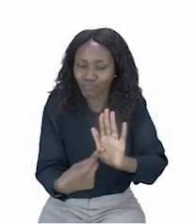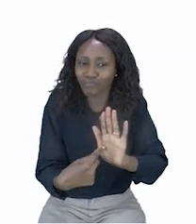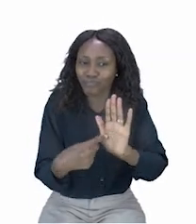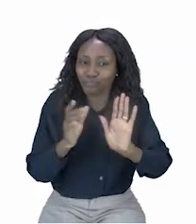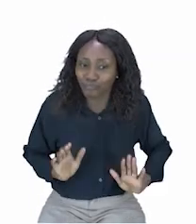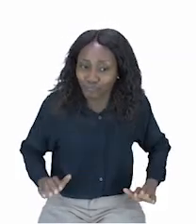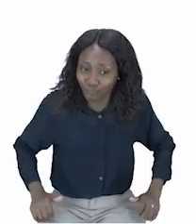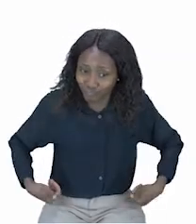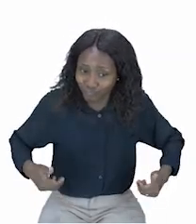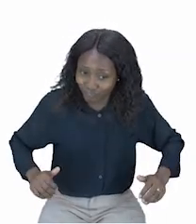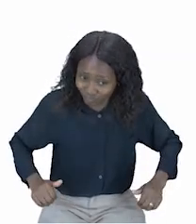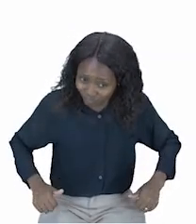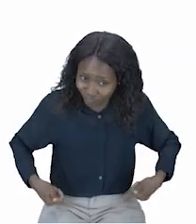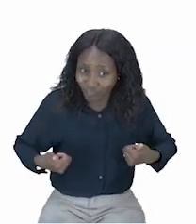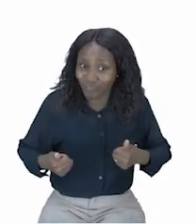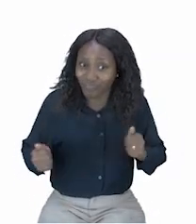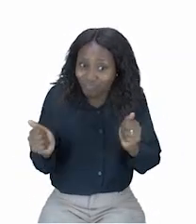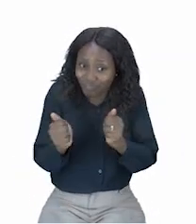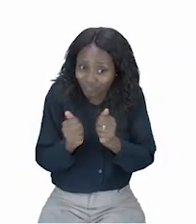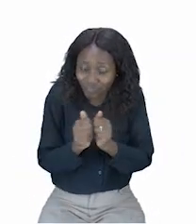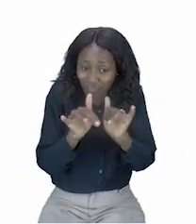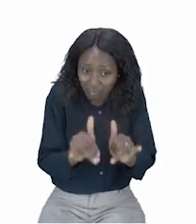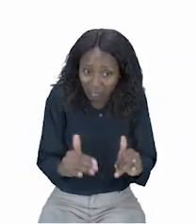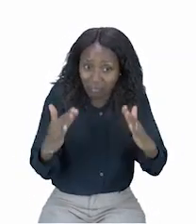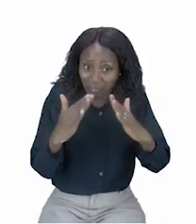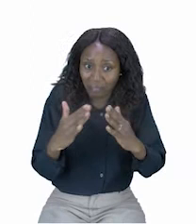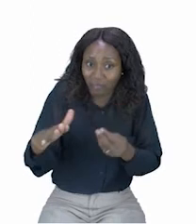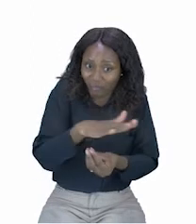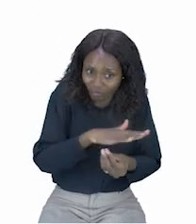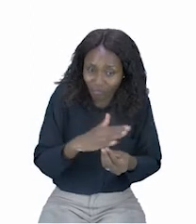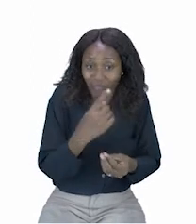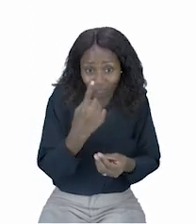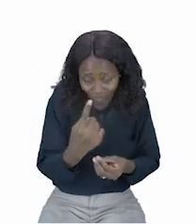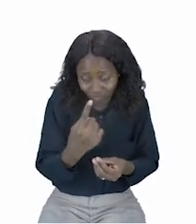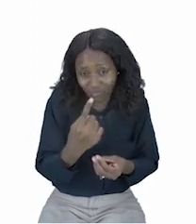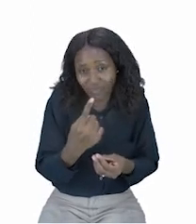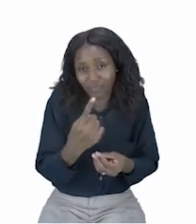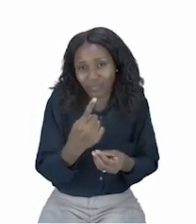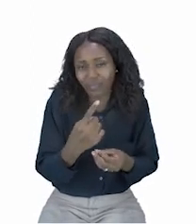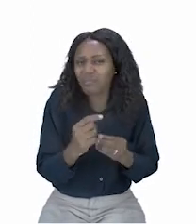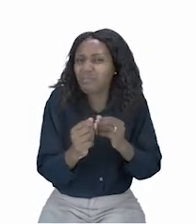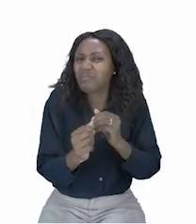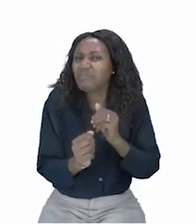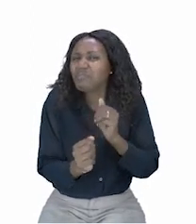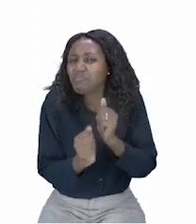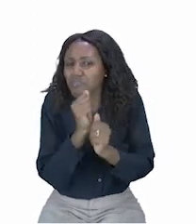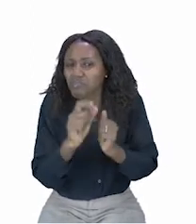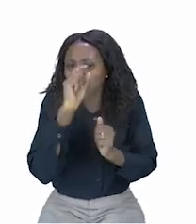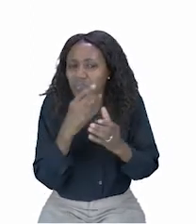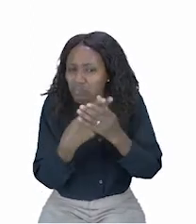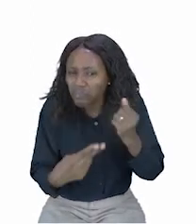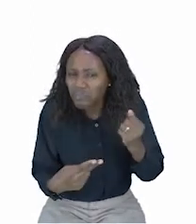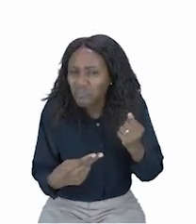the boys that belong to the family. The word siblings is a